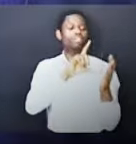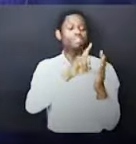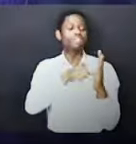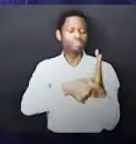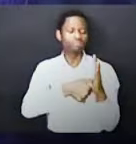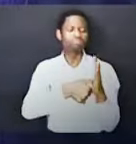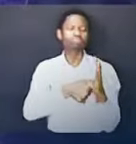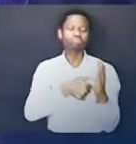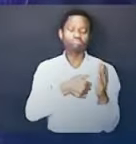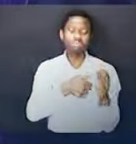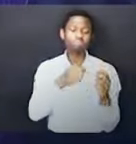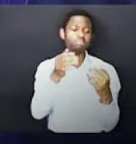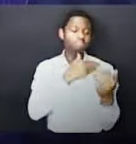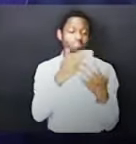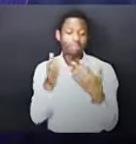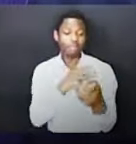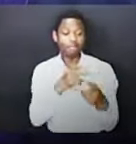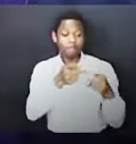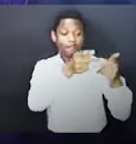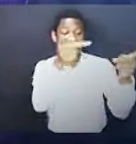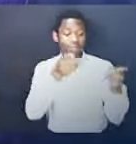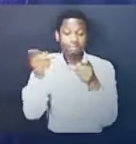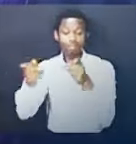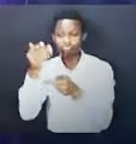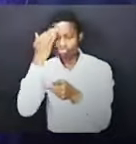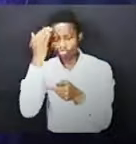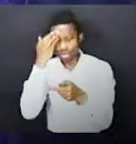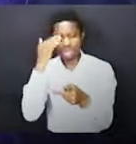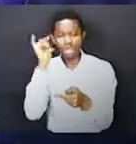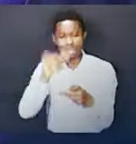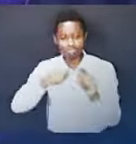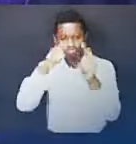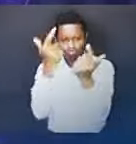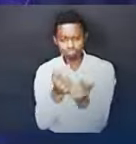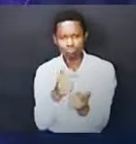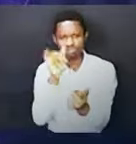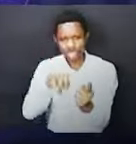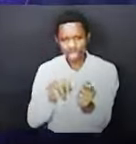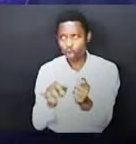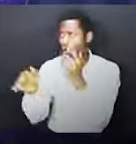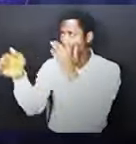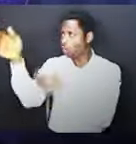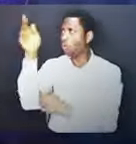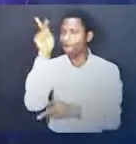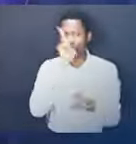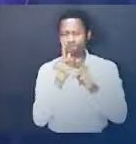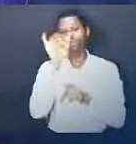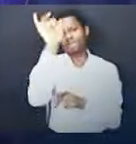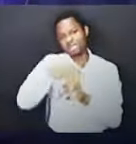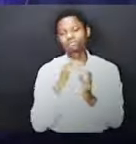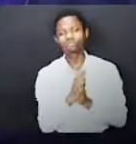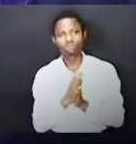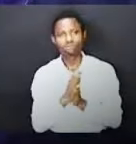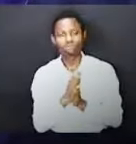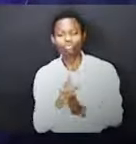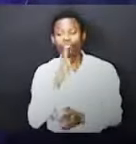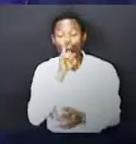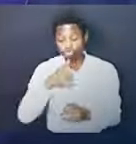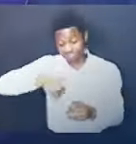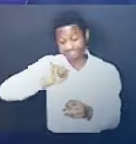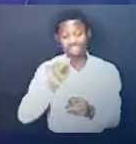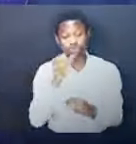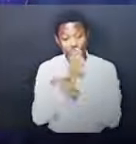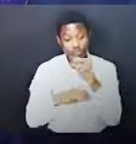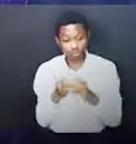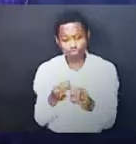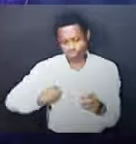manyina ba bibia wo bia no wona ma wo be hunu se wo yonyankopon enkrofo. Now we are already in the world. Kwasem se yeda so wi ase